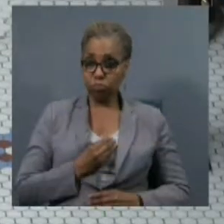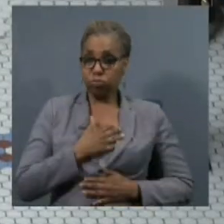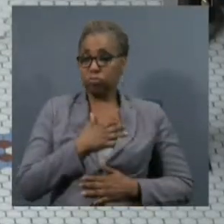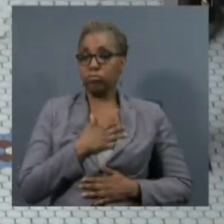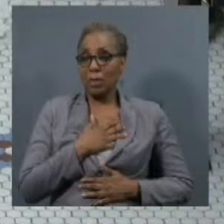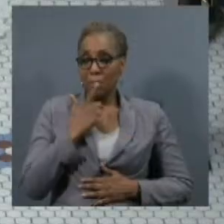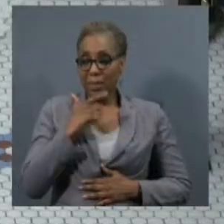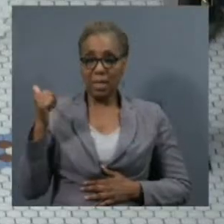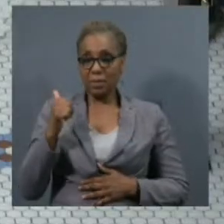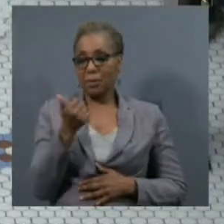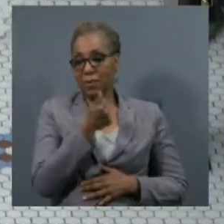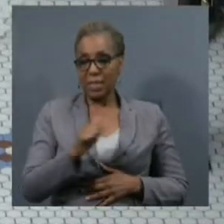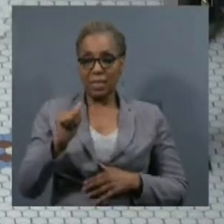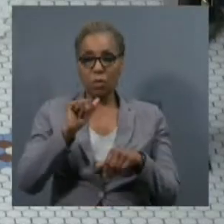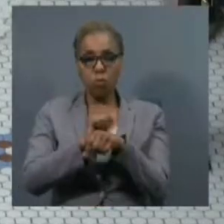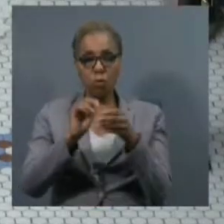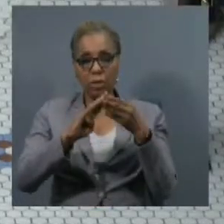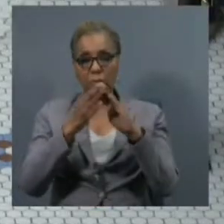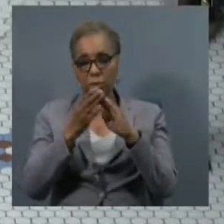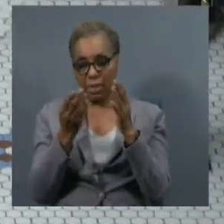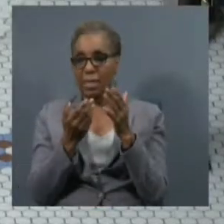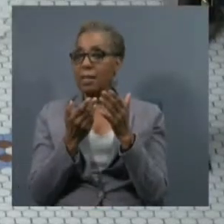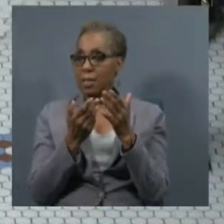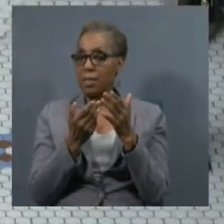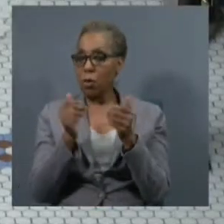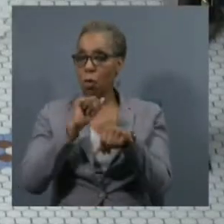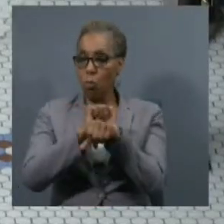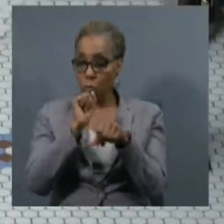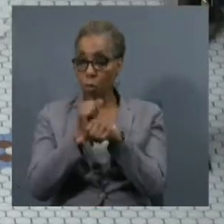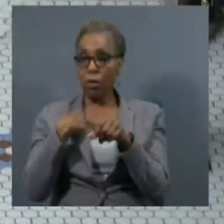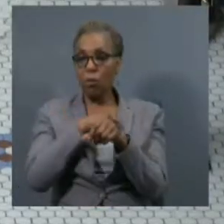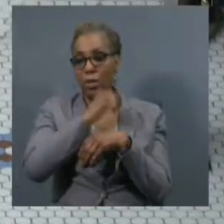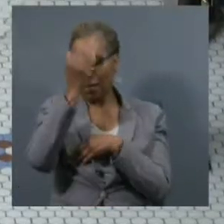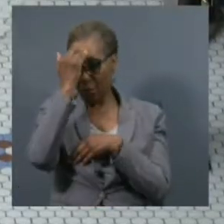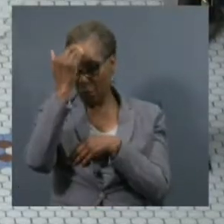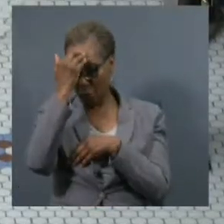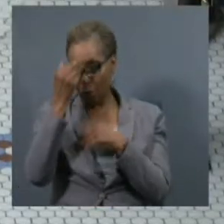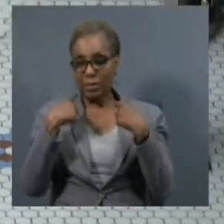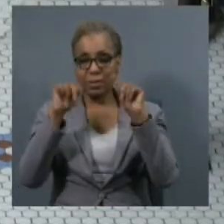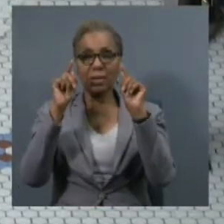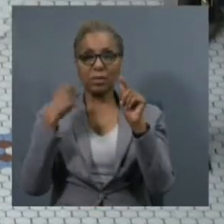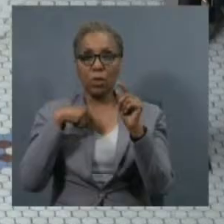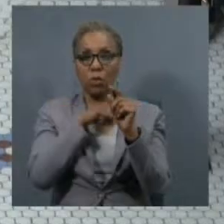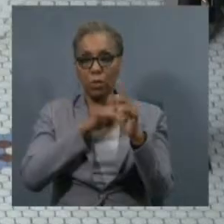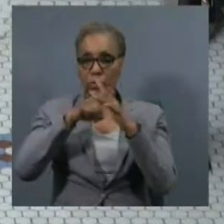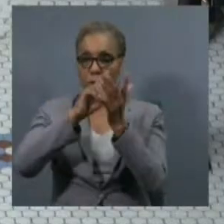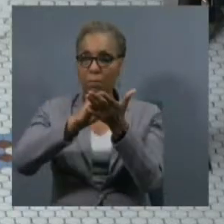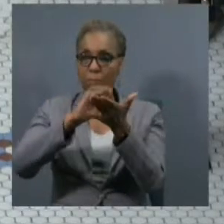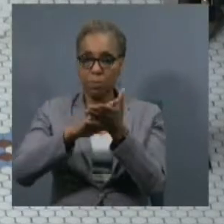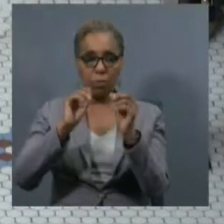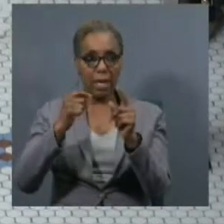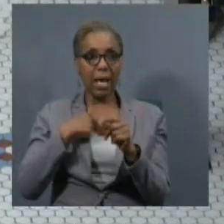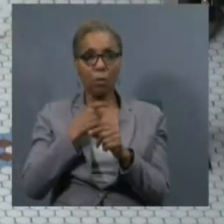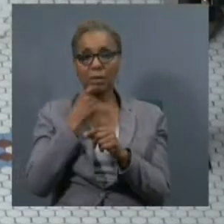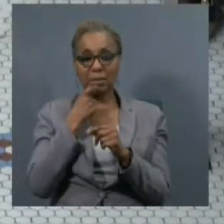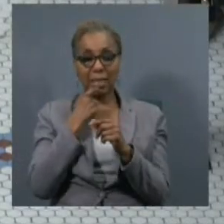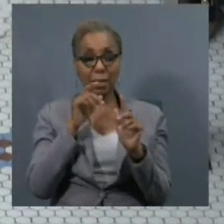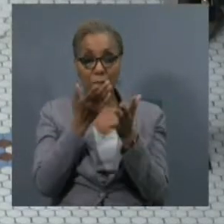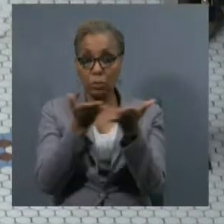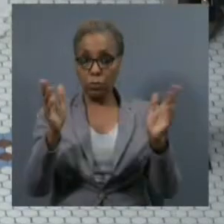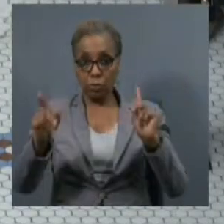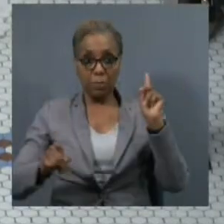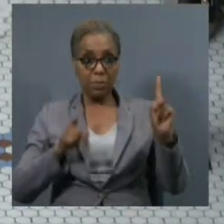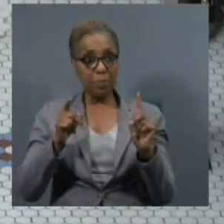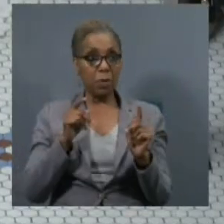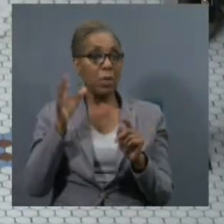done? And we know that there are several success stories out there, and we're starting to catalog those. So I'd even say to the audience that